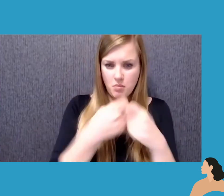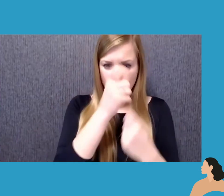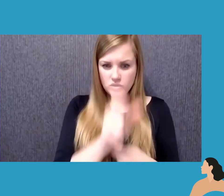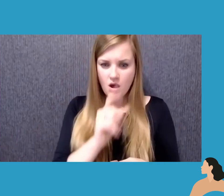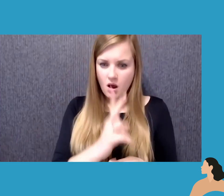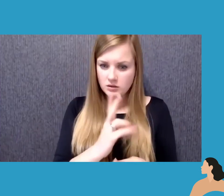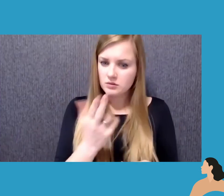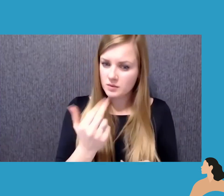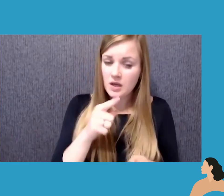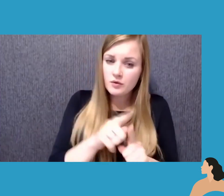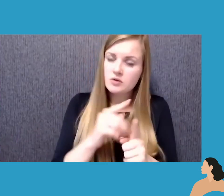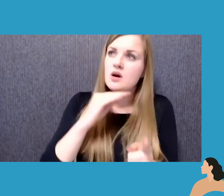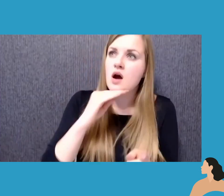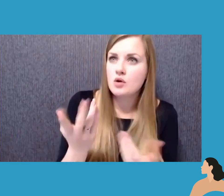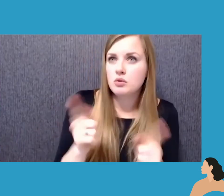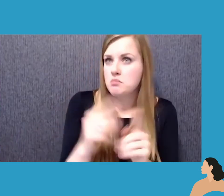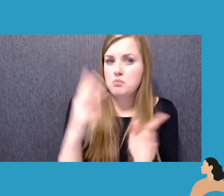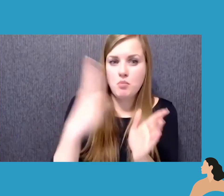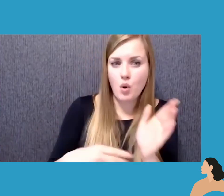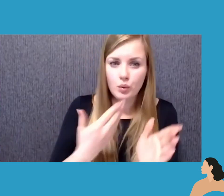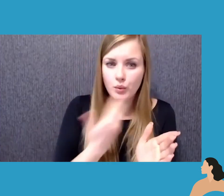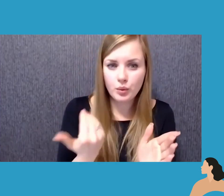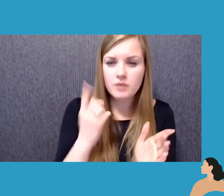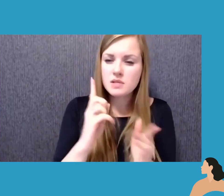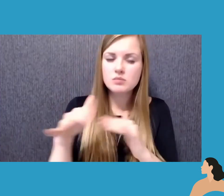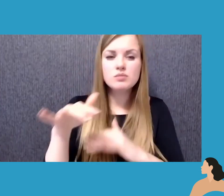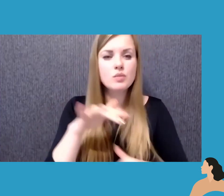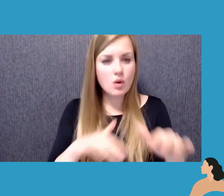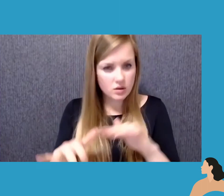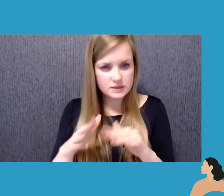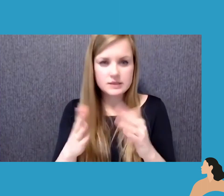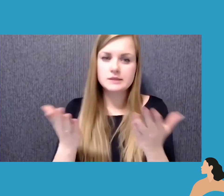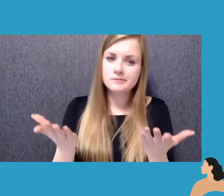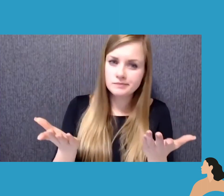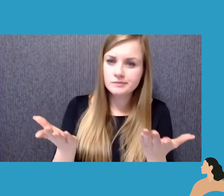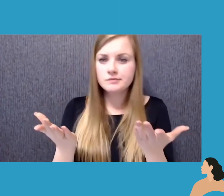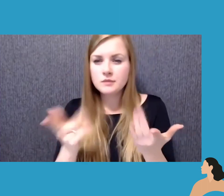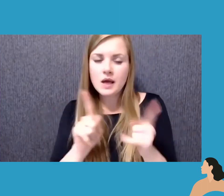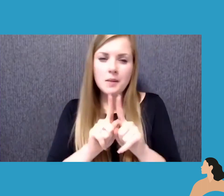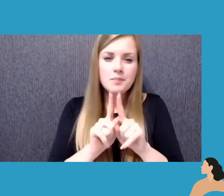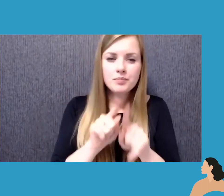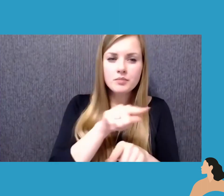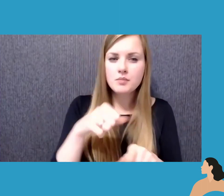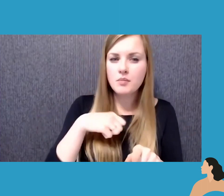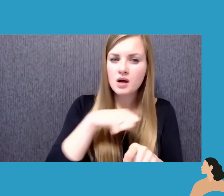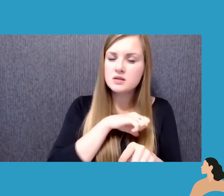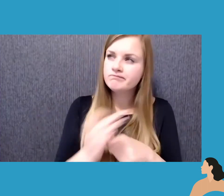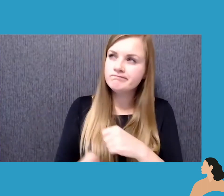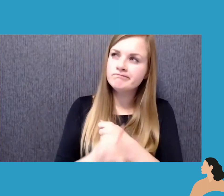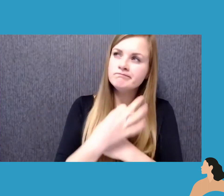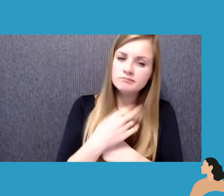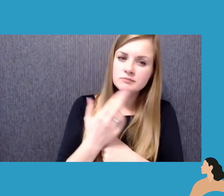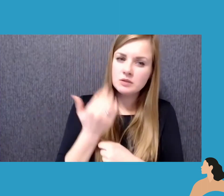inflict certain implications on the offender, but, well, the